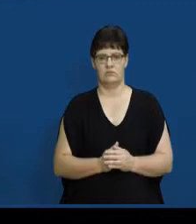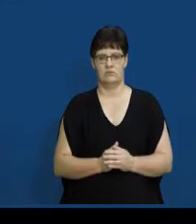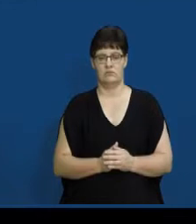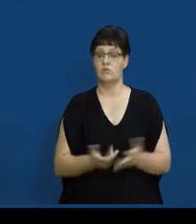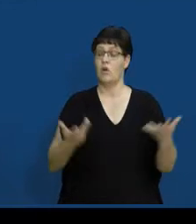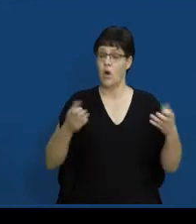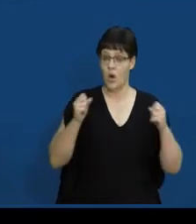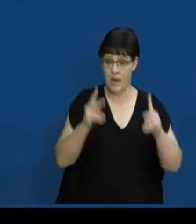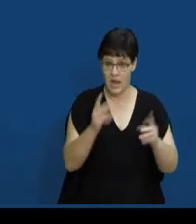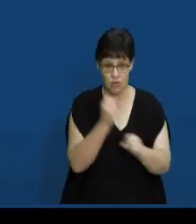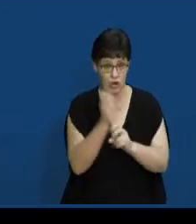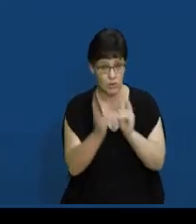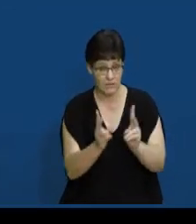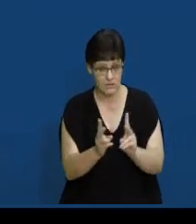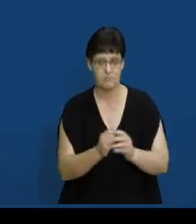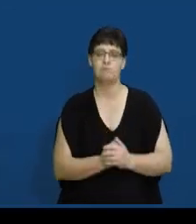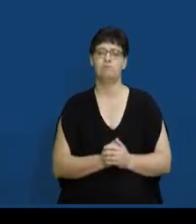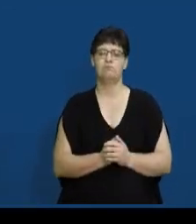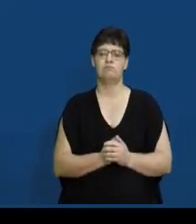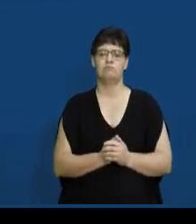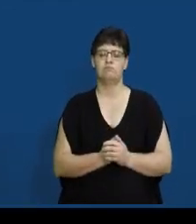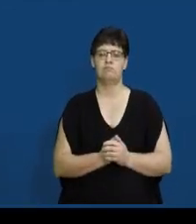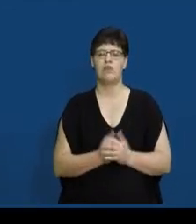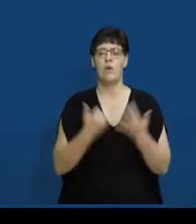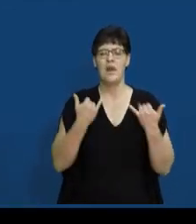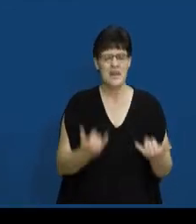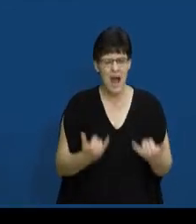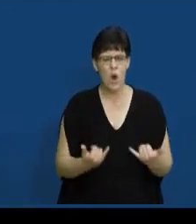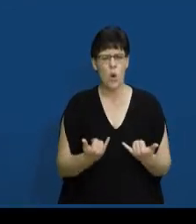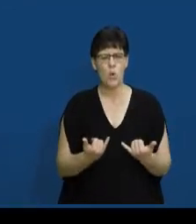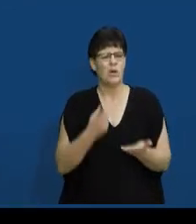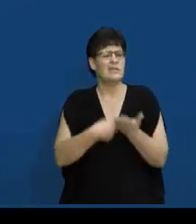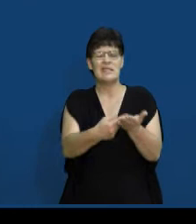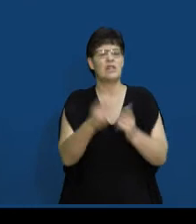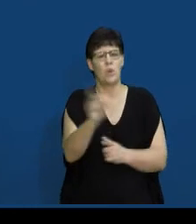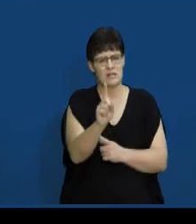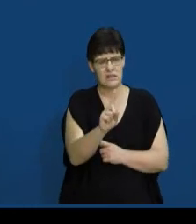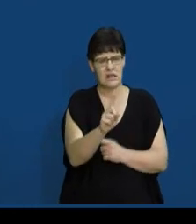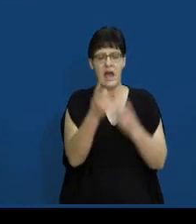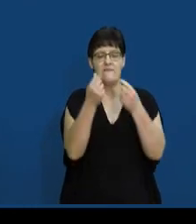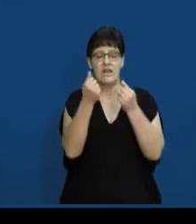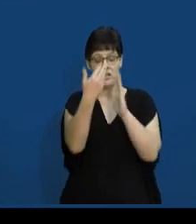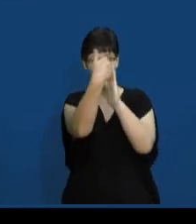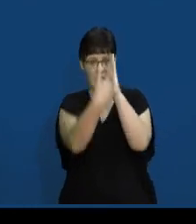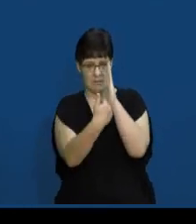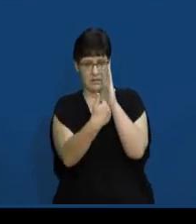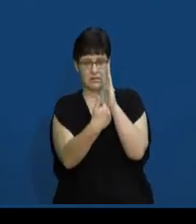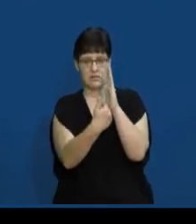Okay, grade 12s, we're now talking about the format of your financial statements.